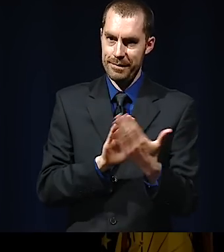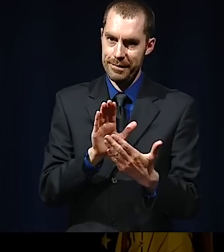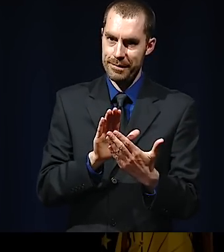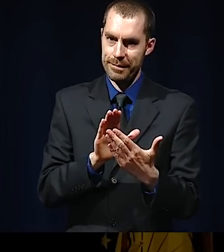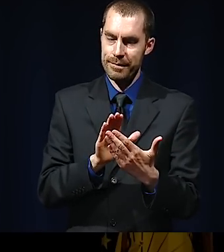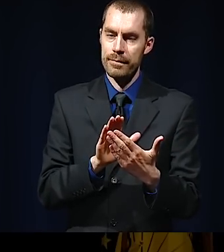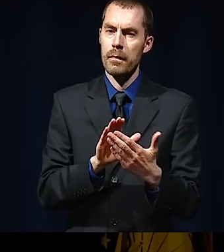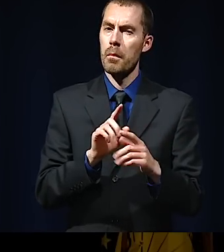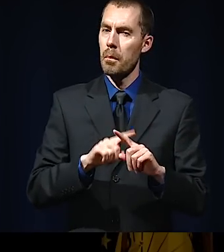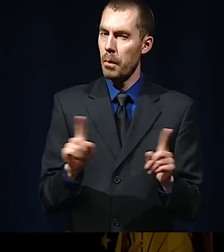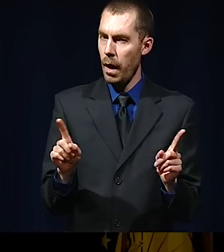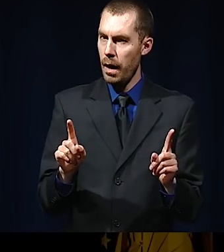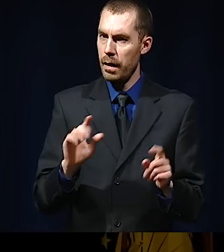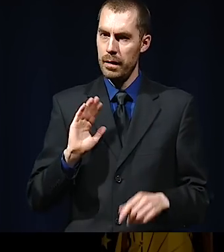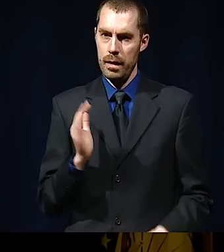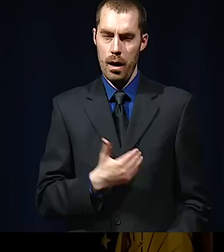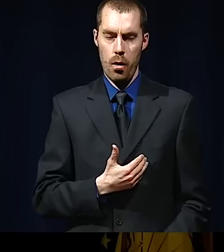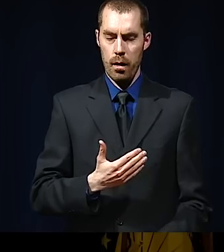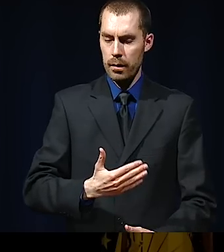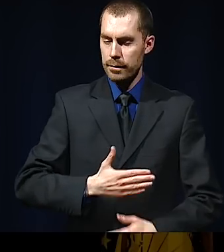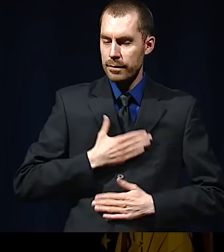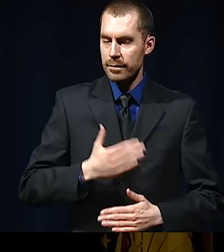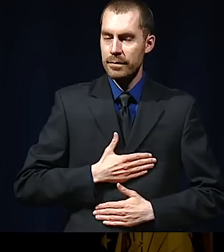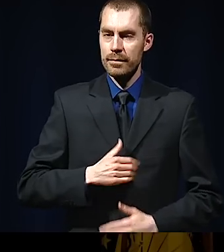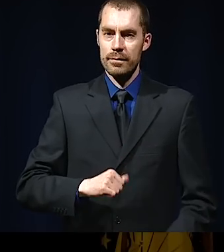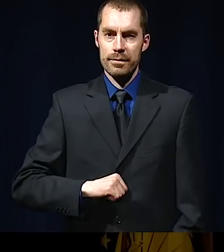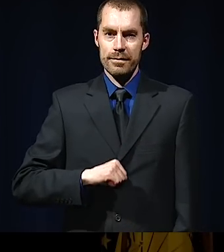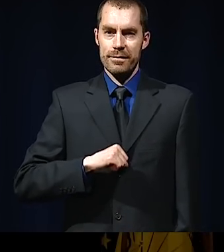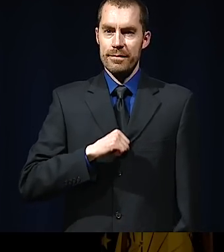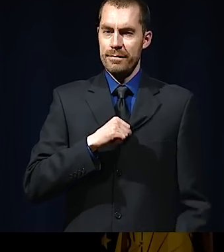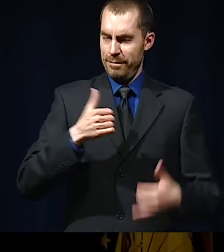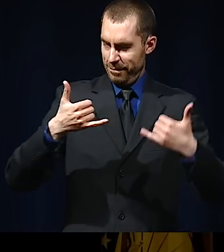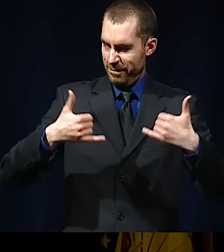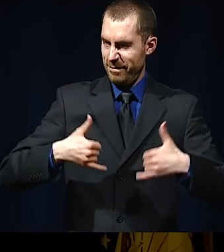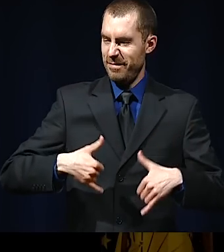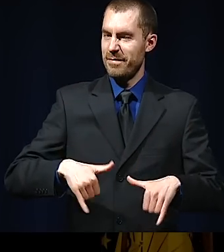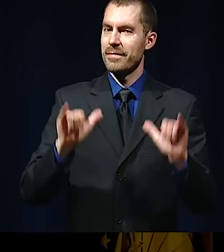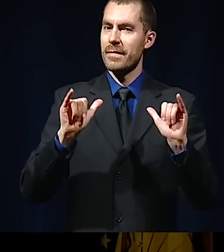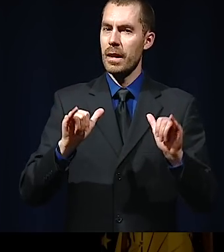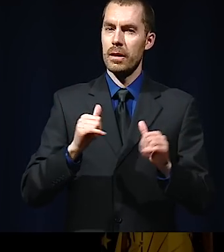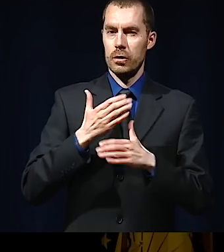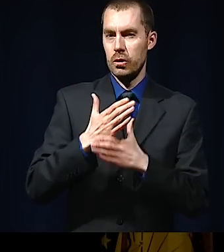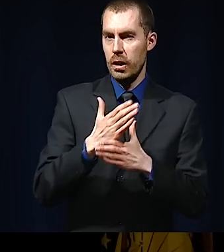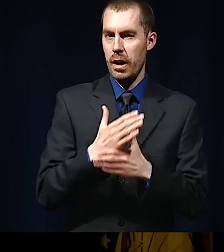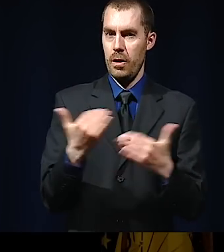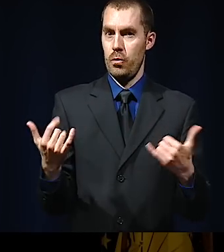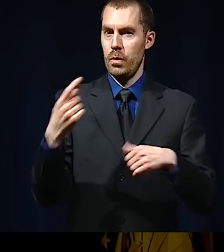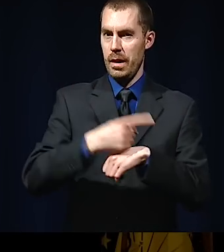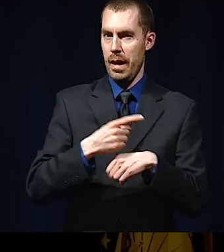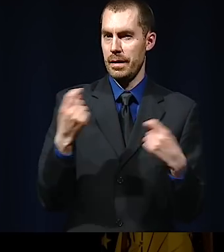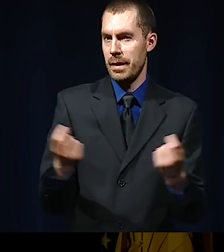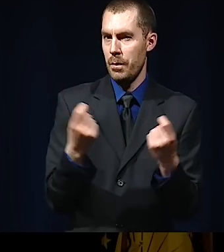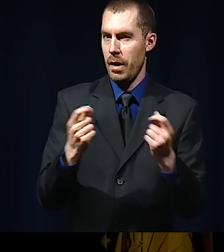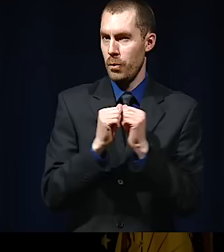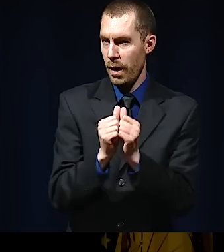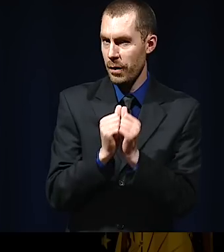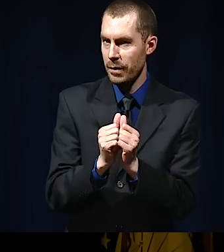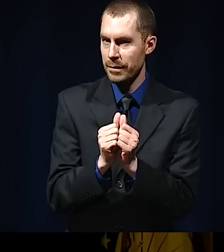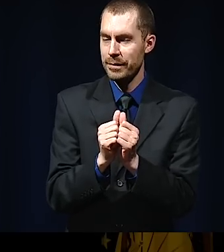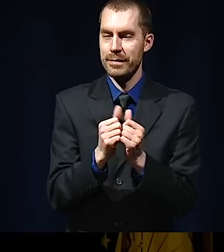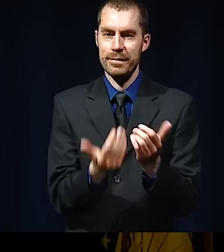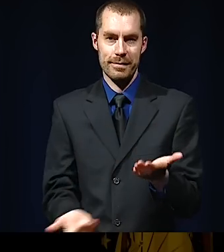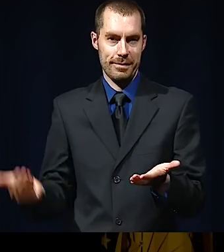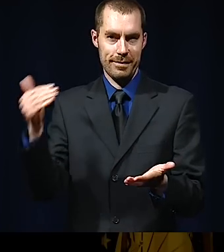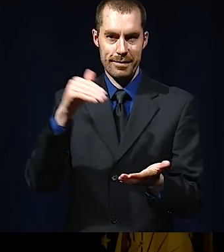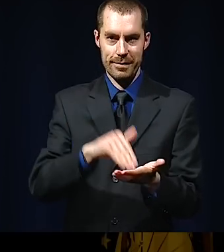today, but that does not diminish our joy and pride in sharing this day of celebration with you. Again,